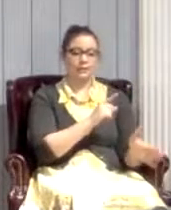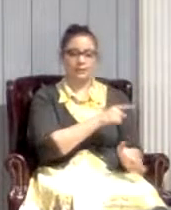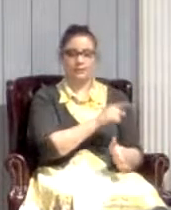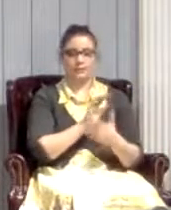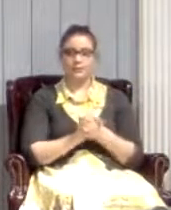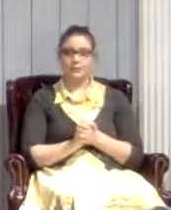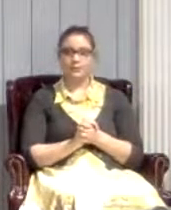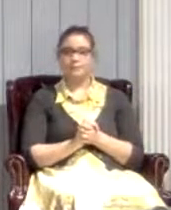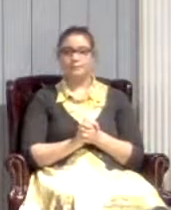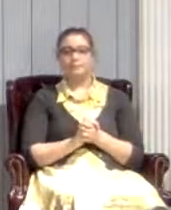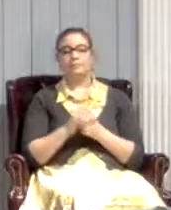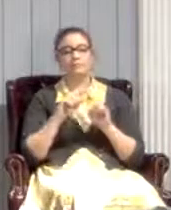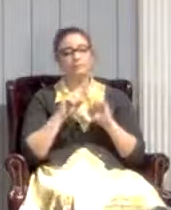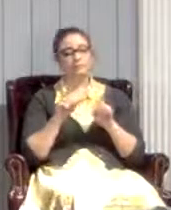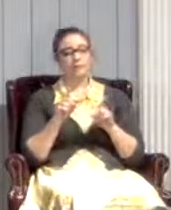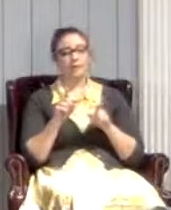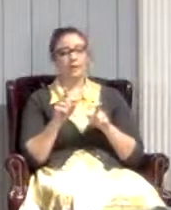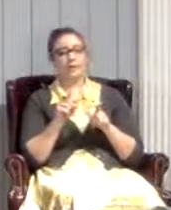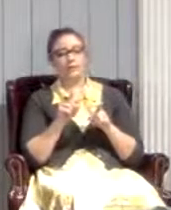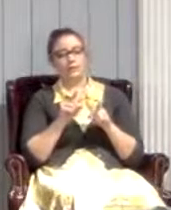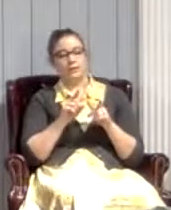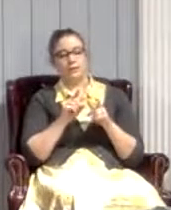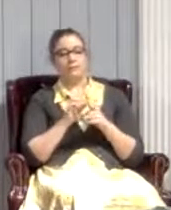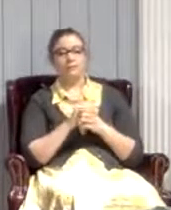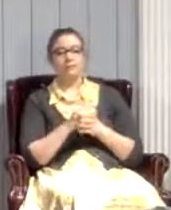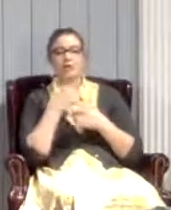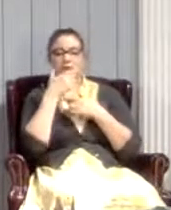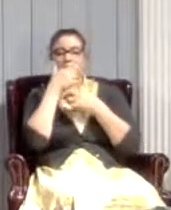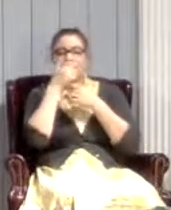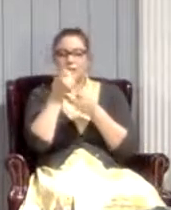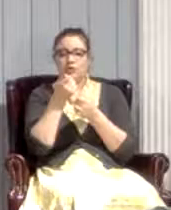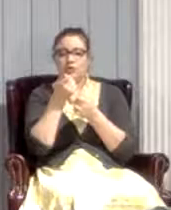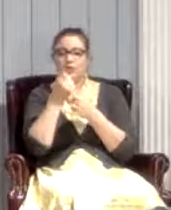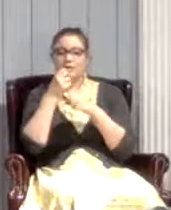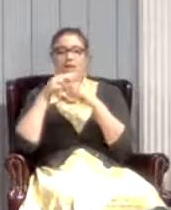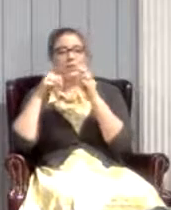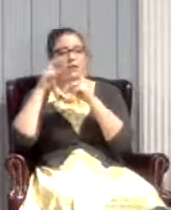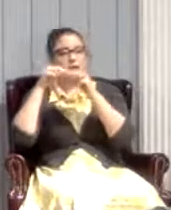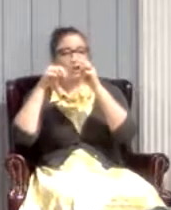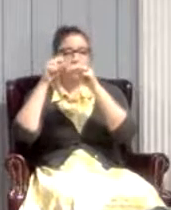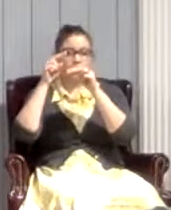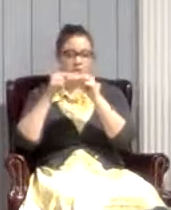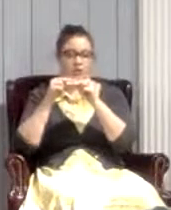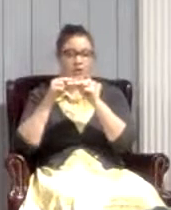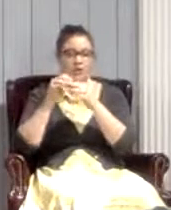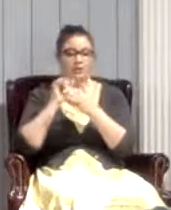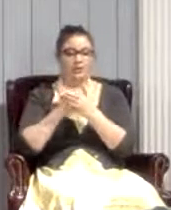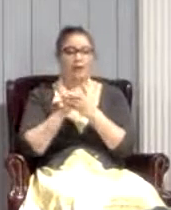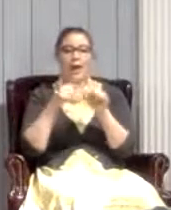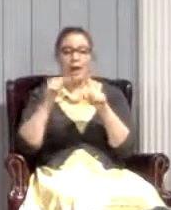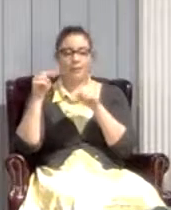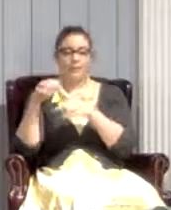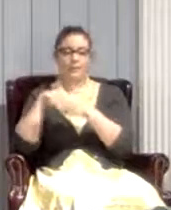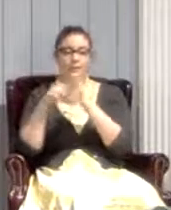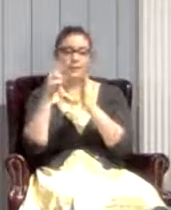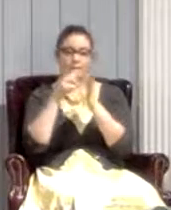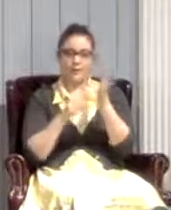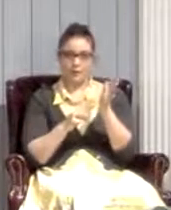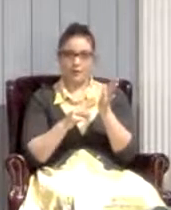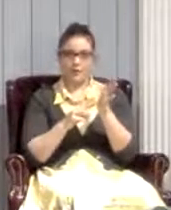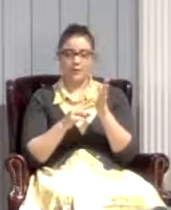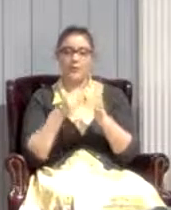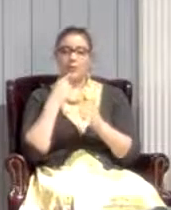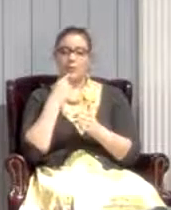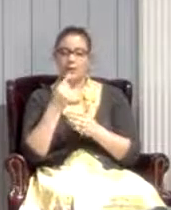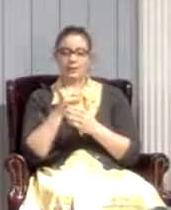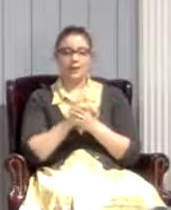something. But there's an interesting construction that takes place in this verse. Let me get there, look at it from right here, where he